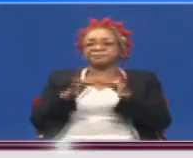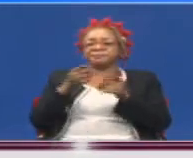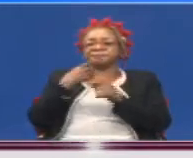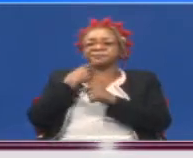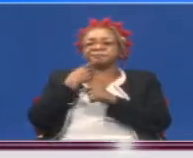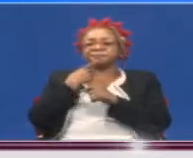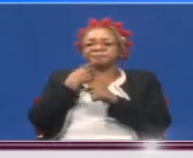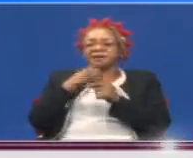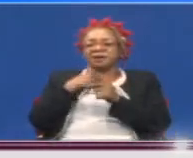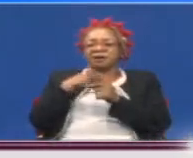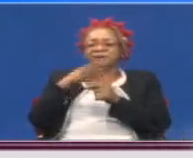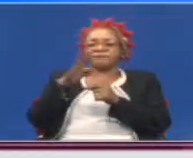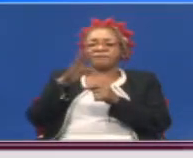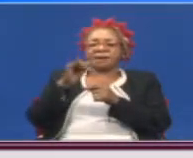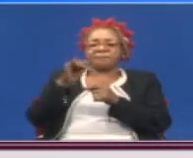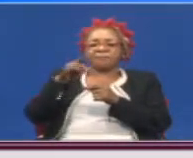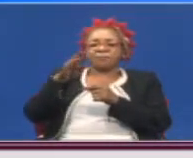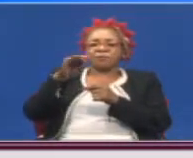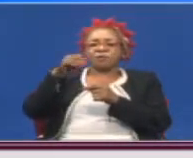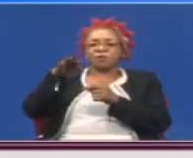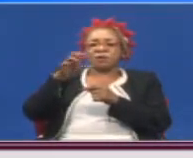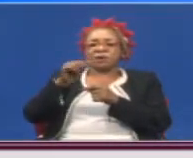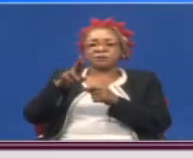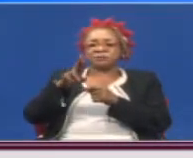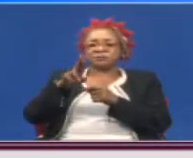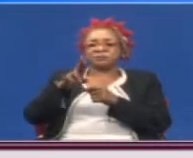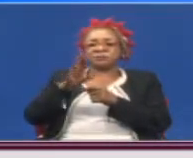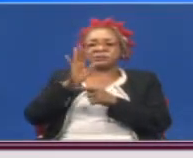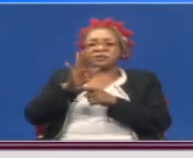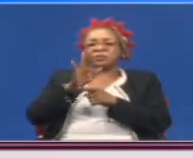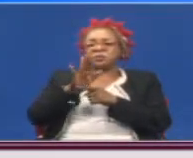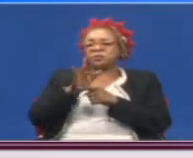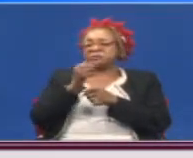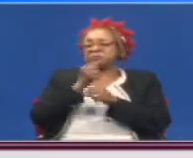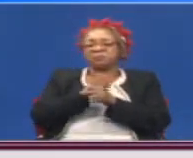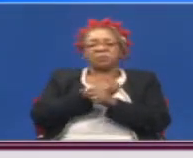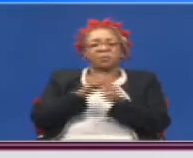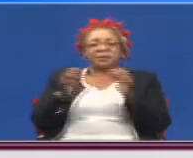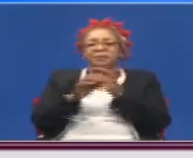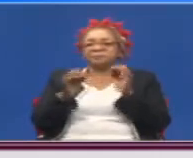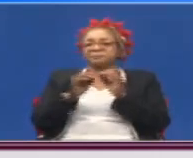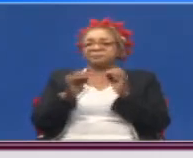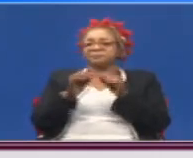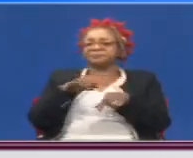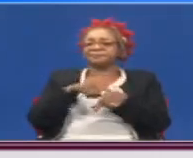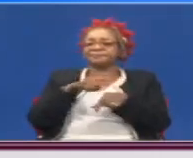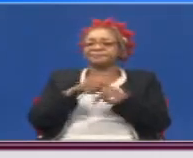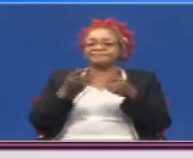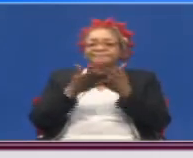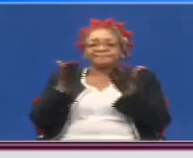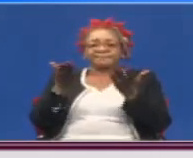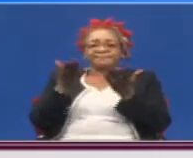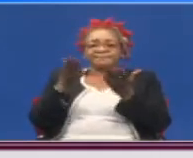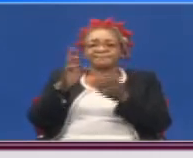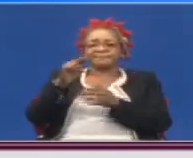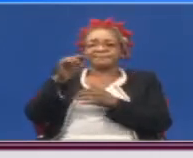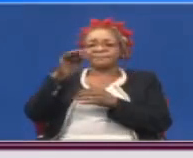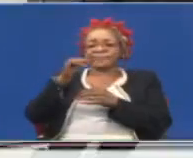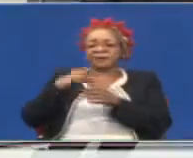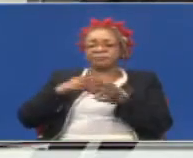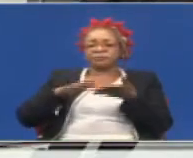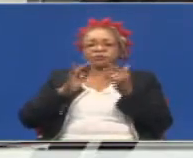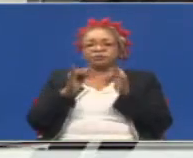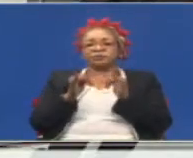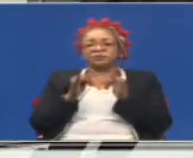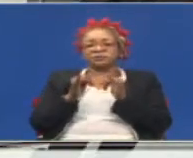suffered from bipolar disorder, which they say was mishandled and mistreated by those in authority. NTV's Ngina Kiroya has that sad story.